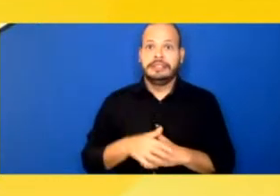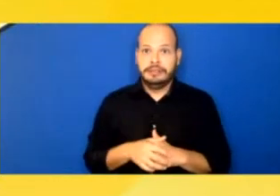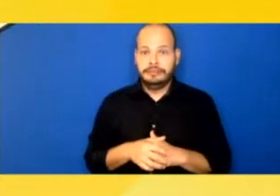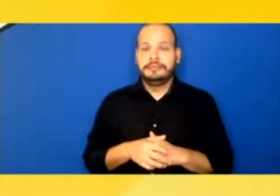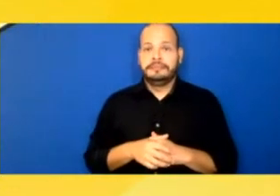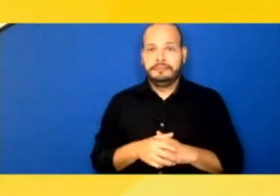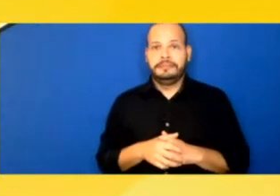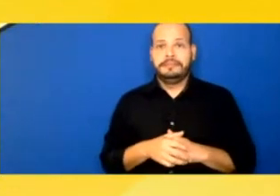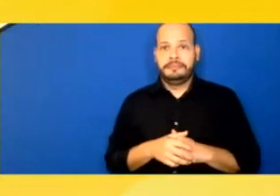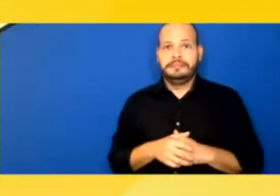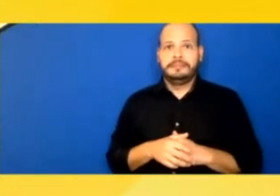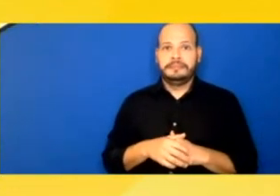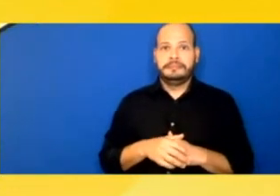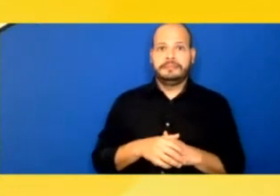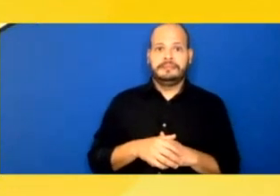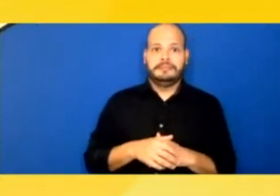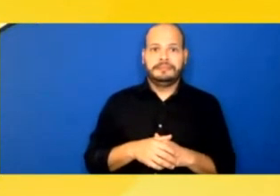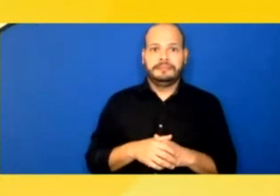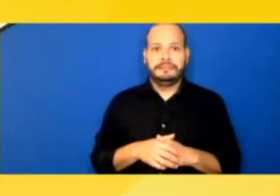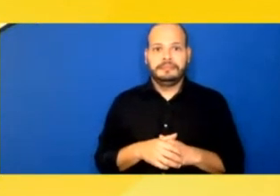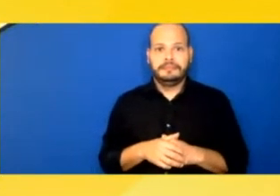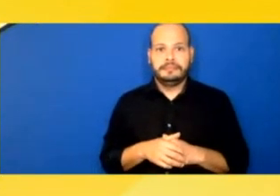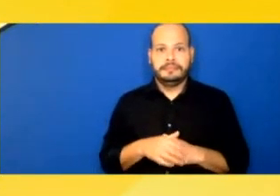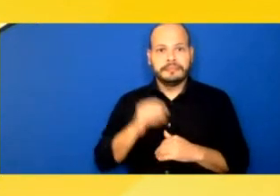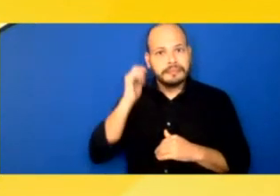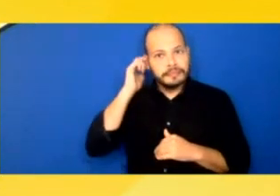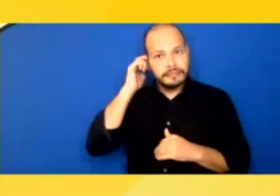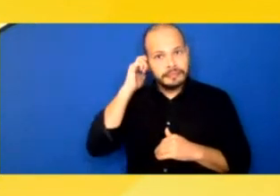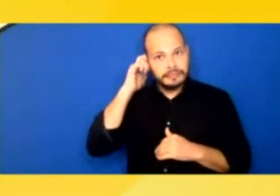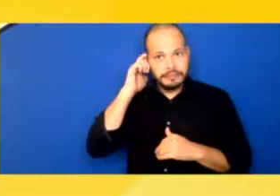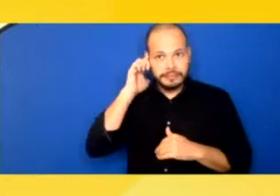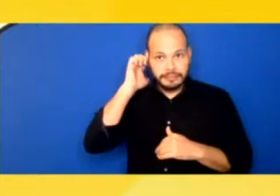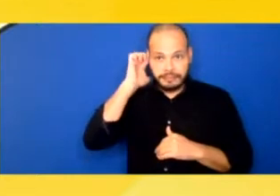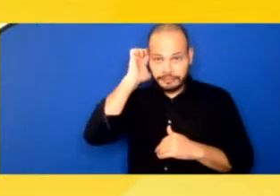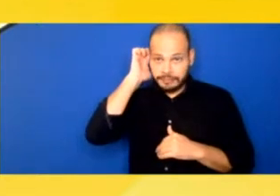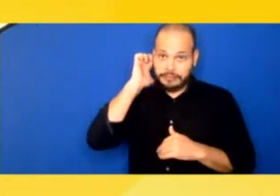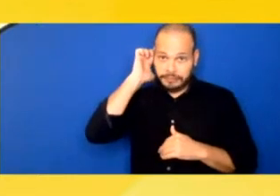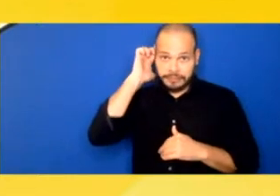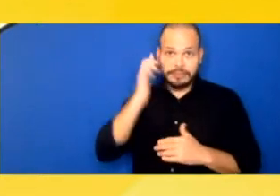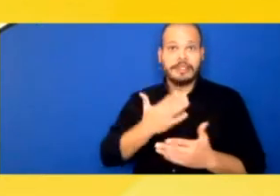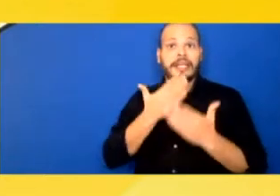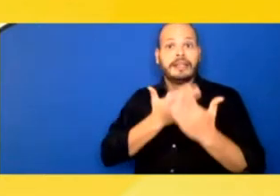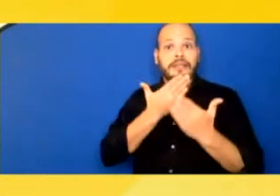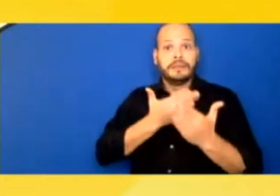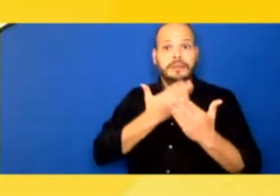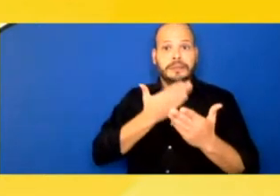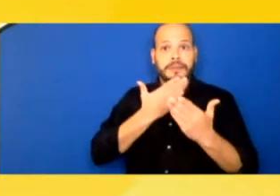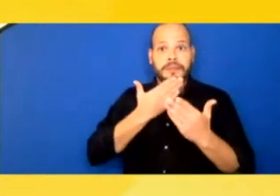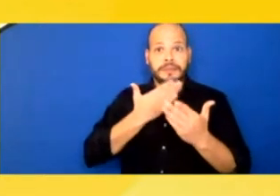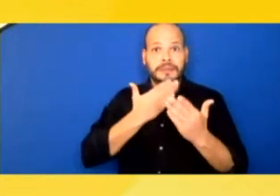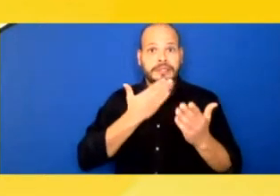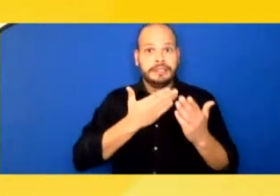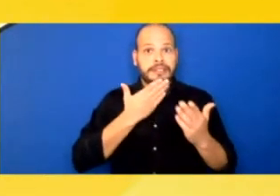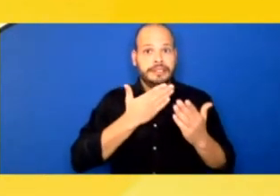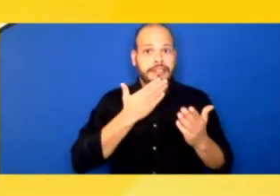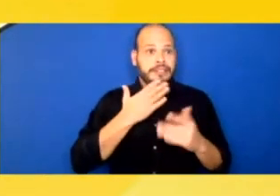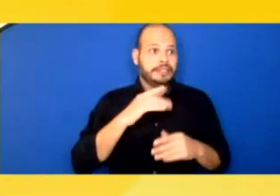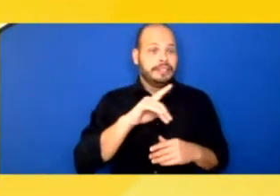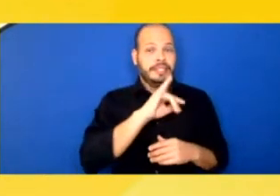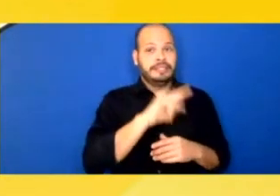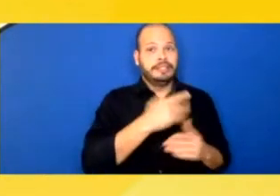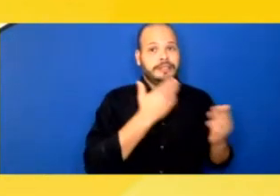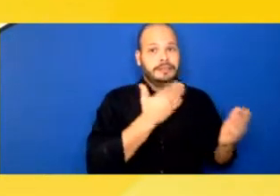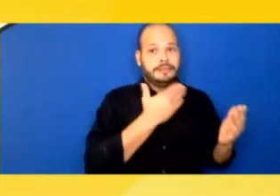to do. Thank you. Thank you, Pastor Jackson, Reverend Liz, Reverend Barber, and Reverend